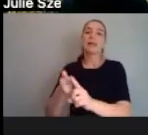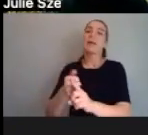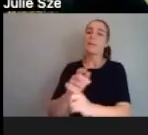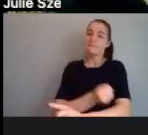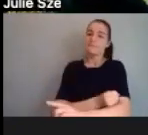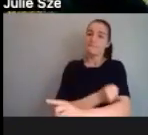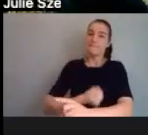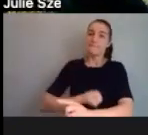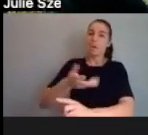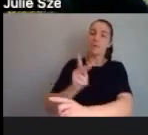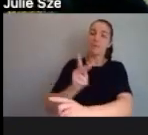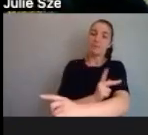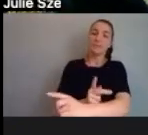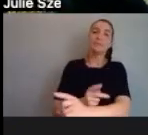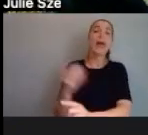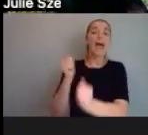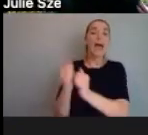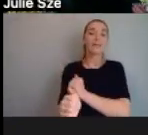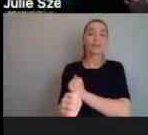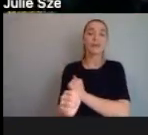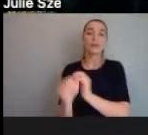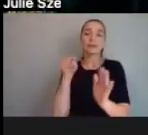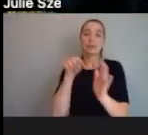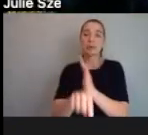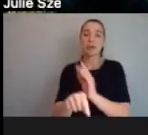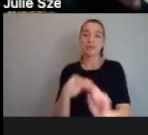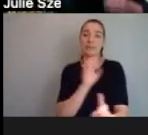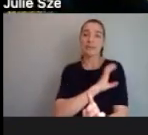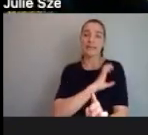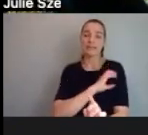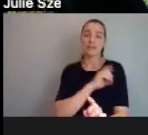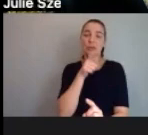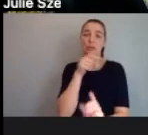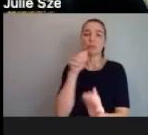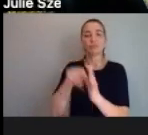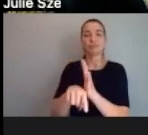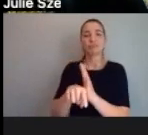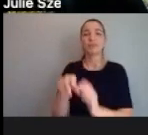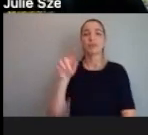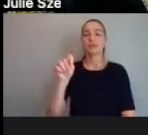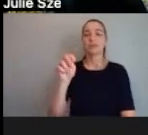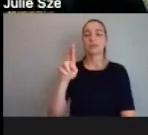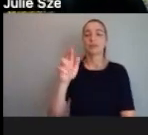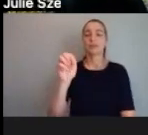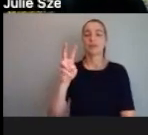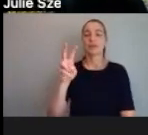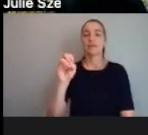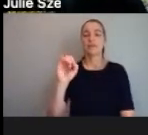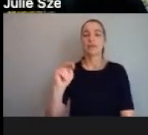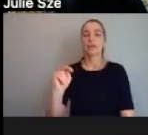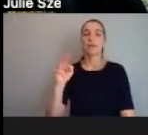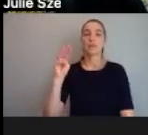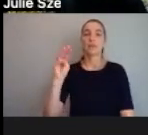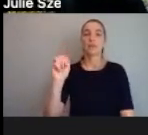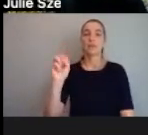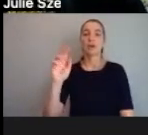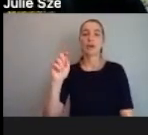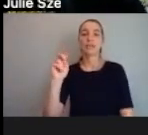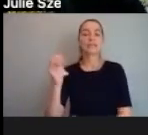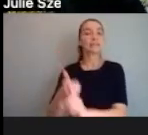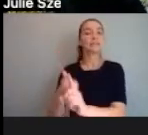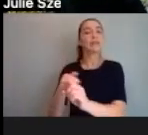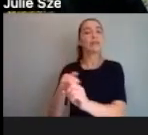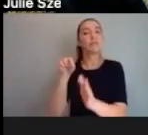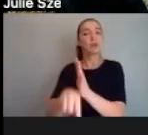was murdered by the police. And whenever there's a police murder, um, in the US, it kind of comes up a lot in social media. The